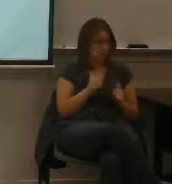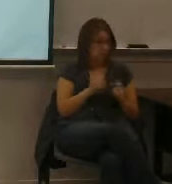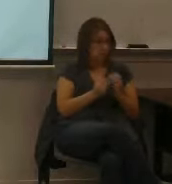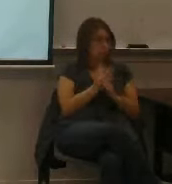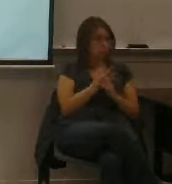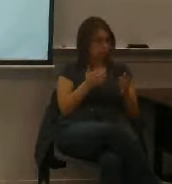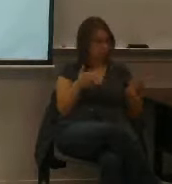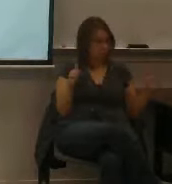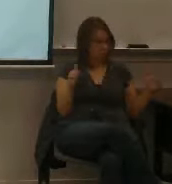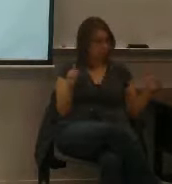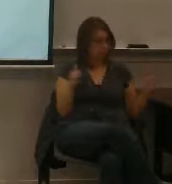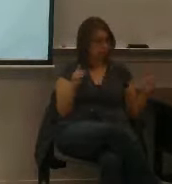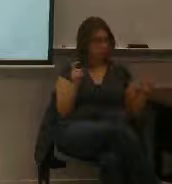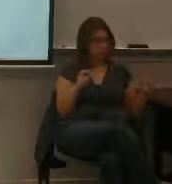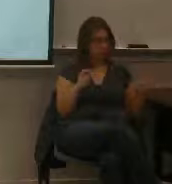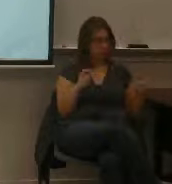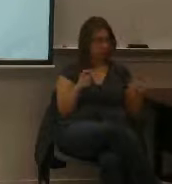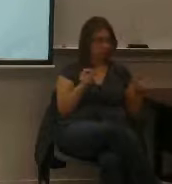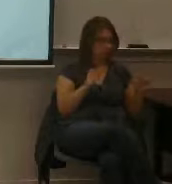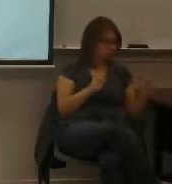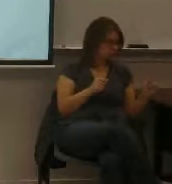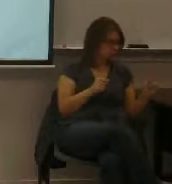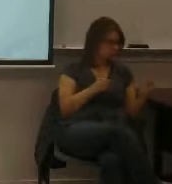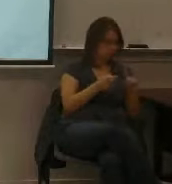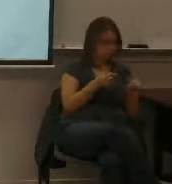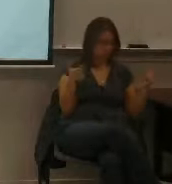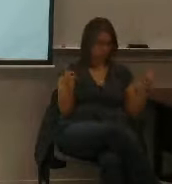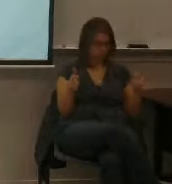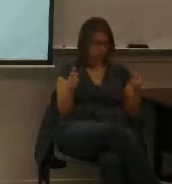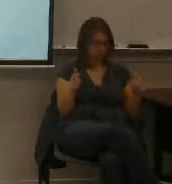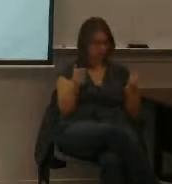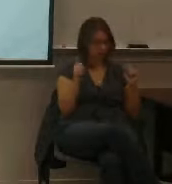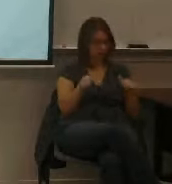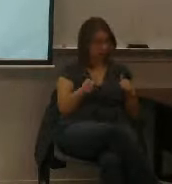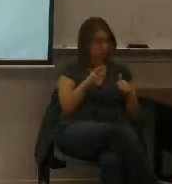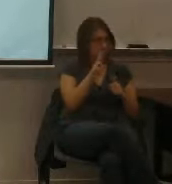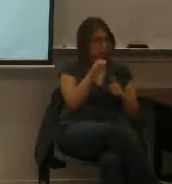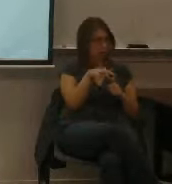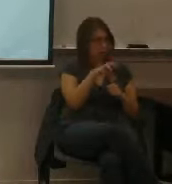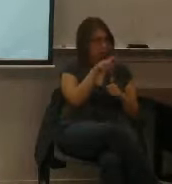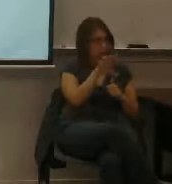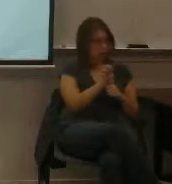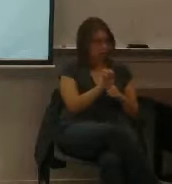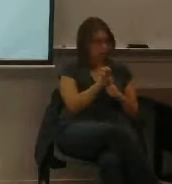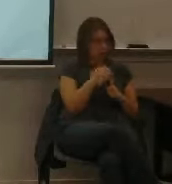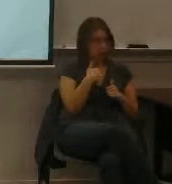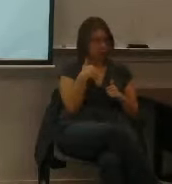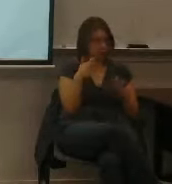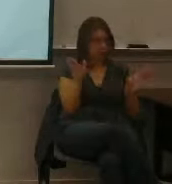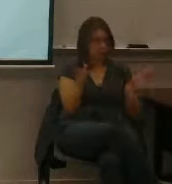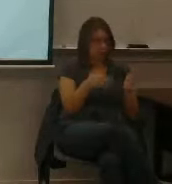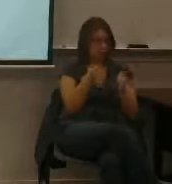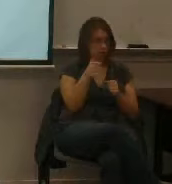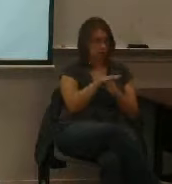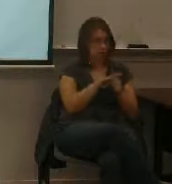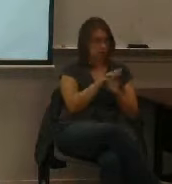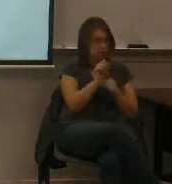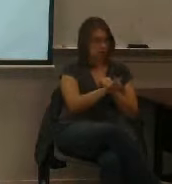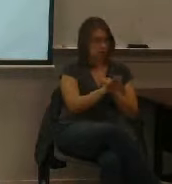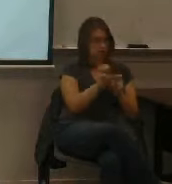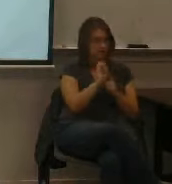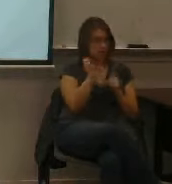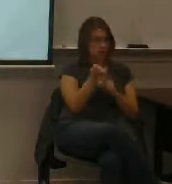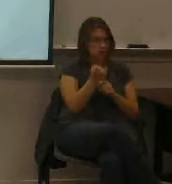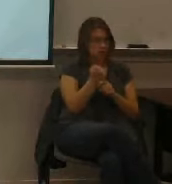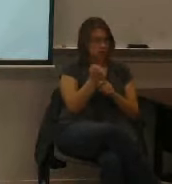You need to be able to get from being a juvenile to a reproductive adult. And there's a narrower range of